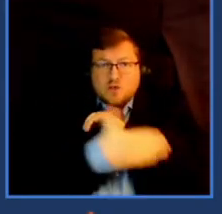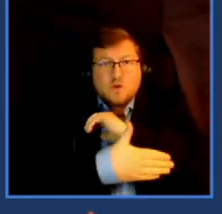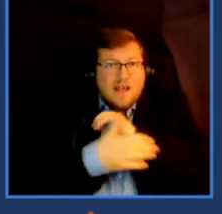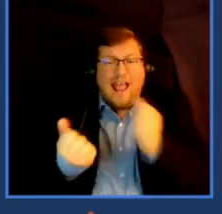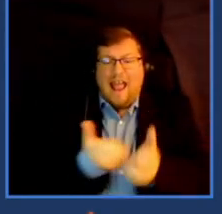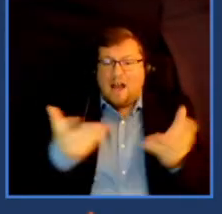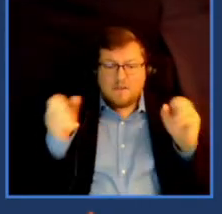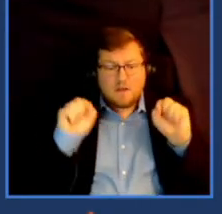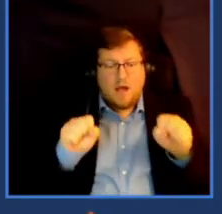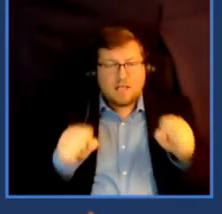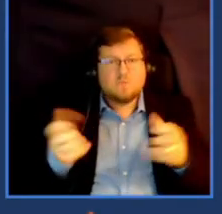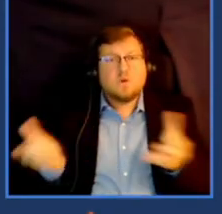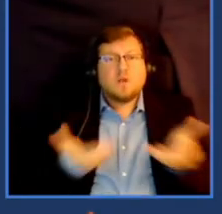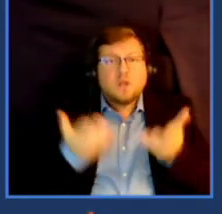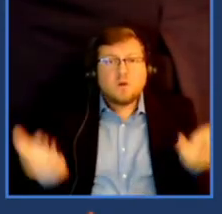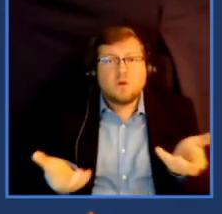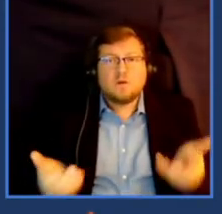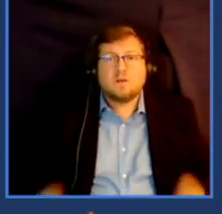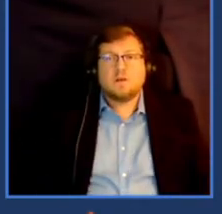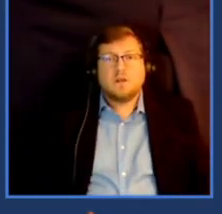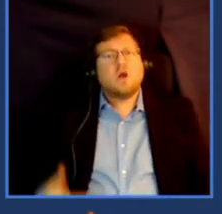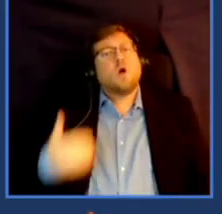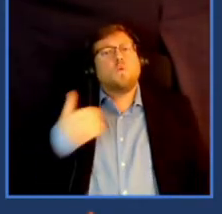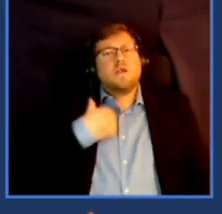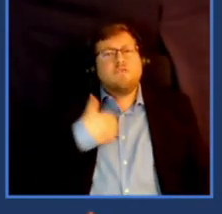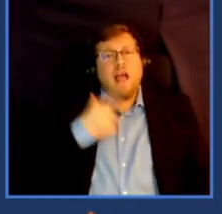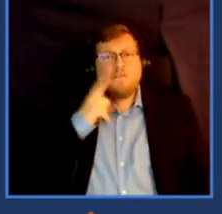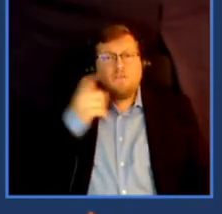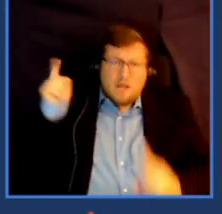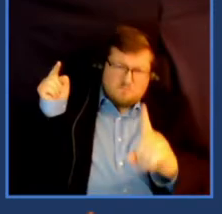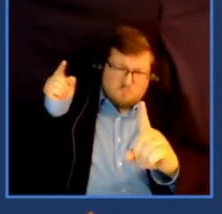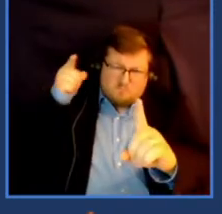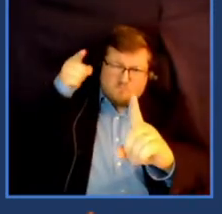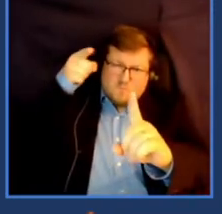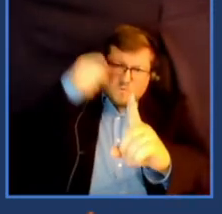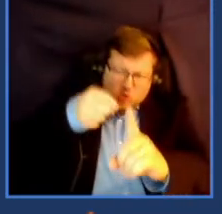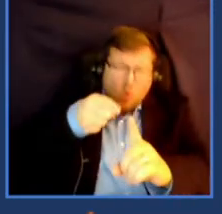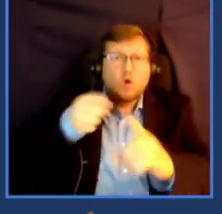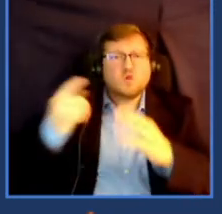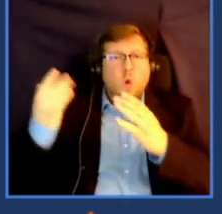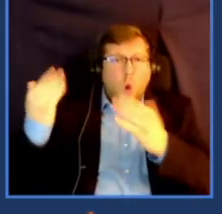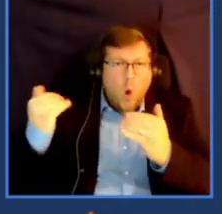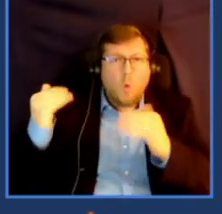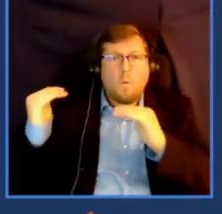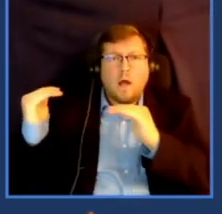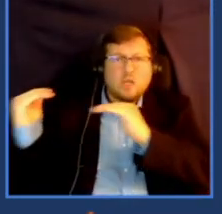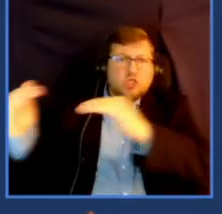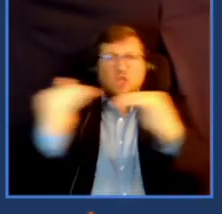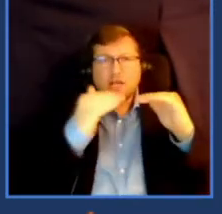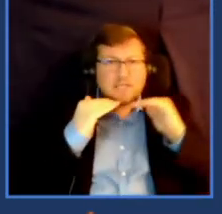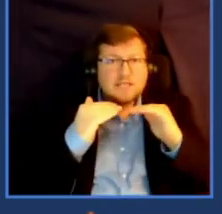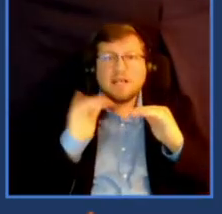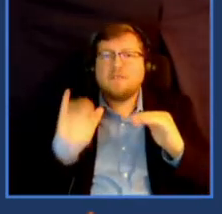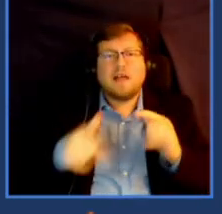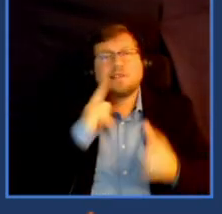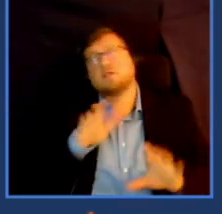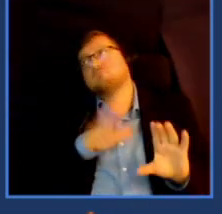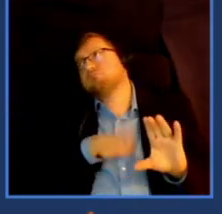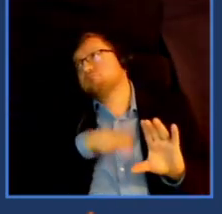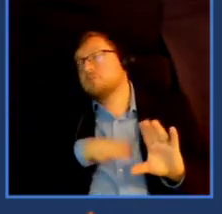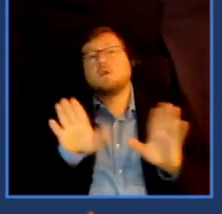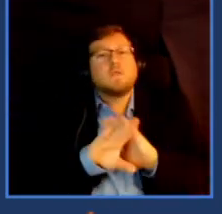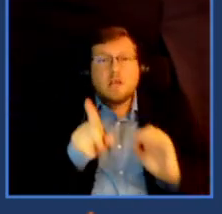They're bending the arc of history toward justice and hope and progress. And that's not hyperbole, that's real.